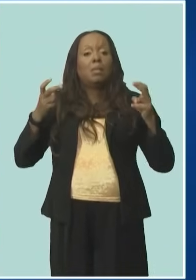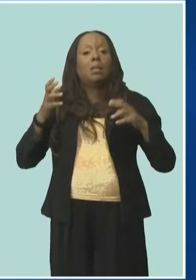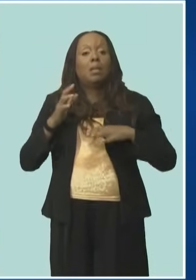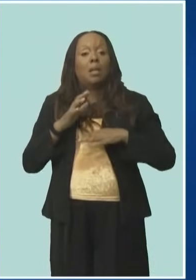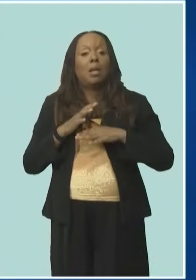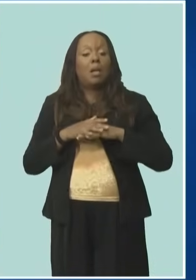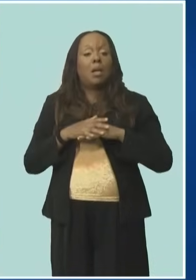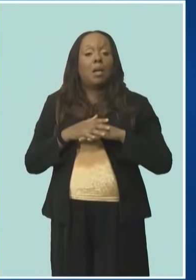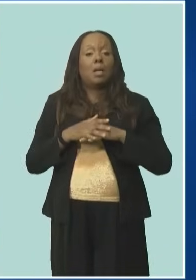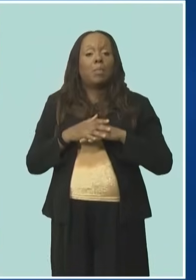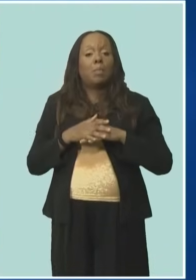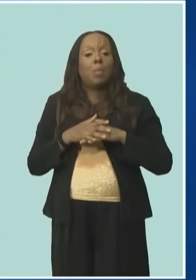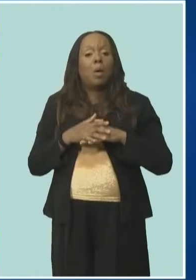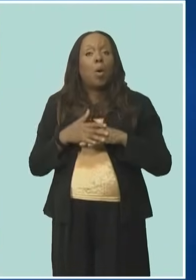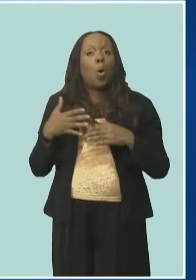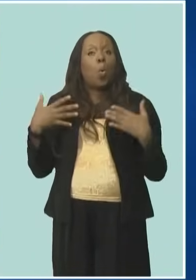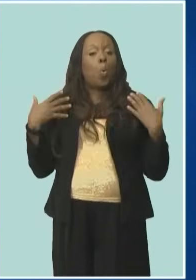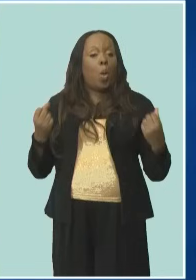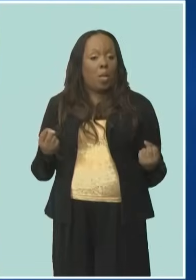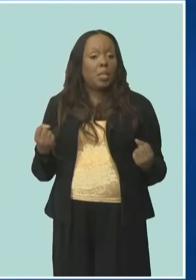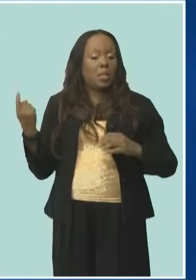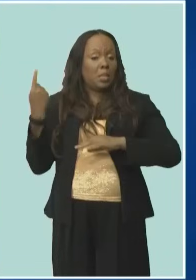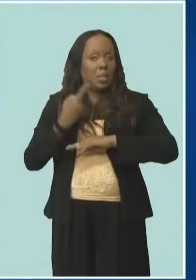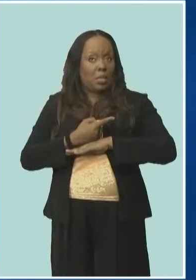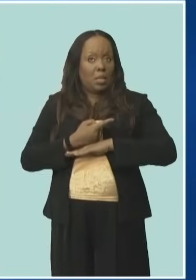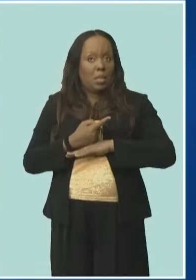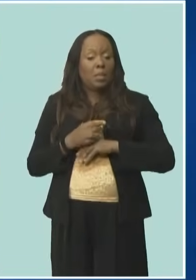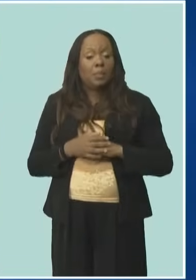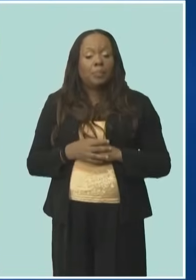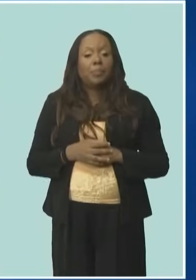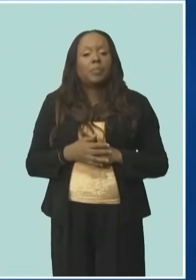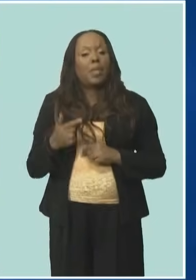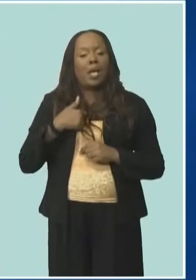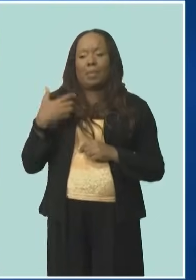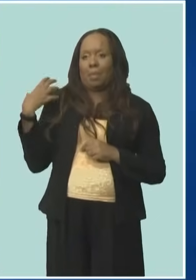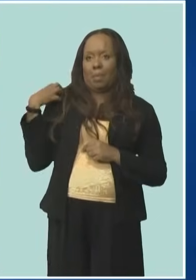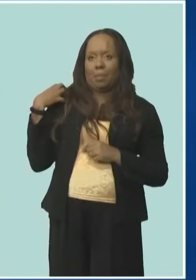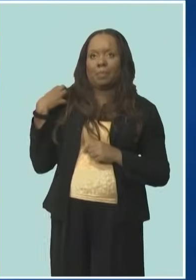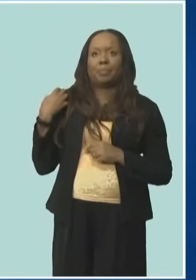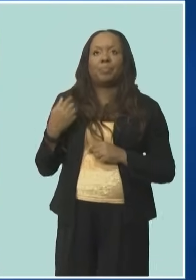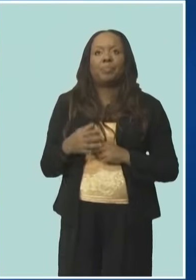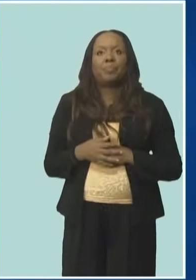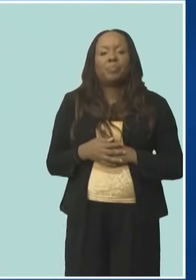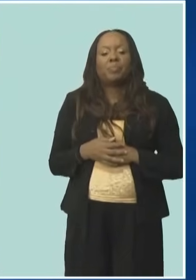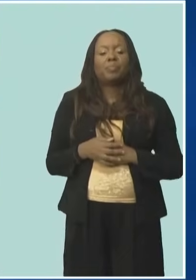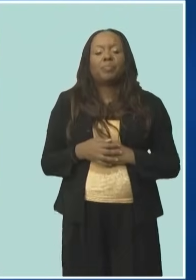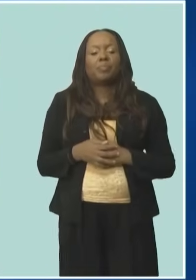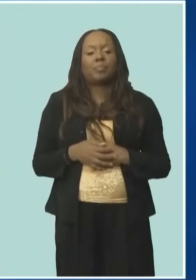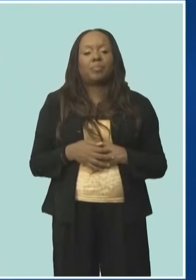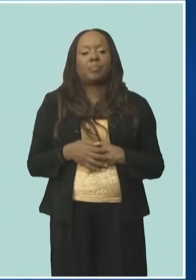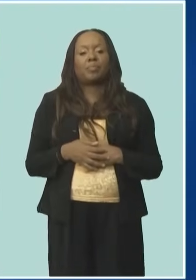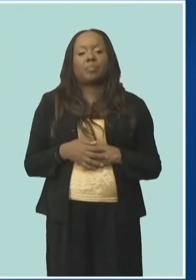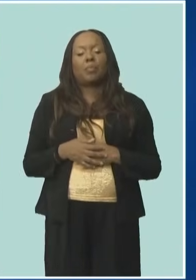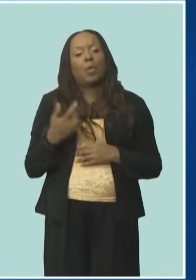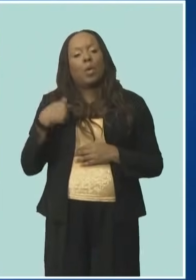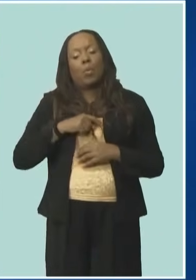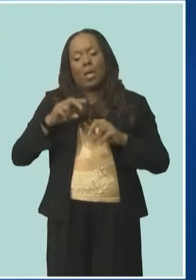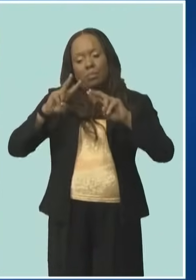happens that I am chair of the Wellness Commission. And Amber, where we look at various